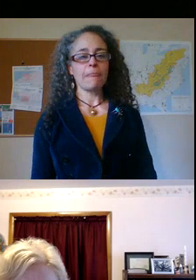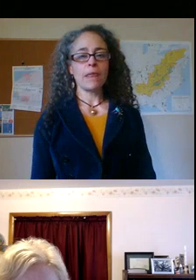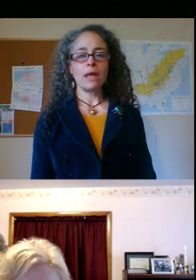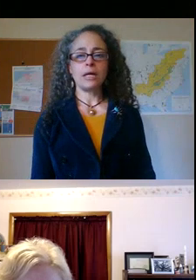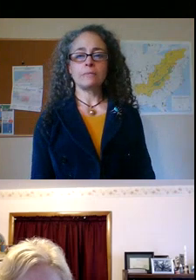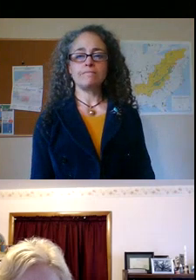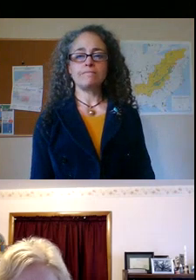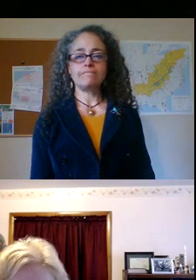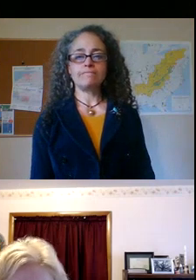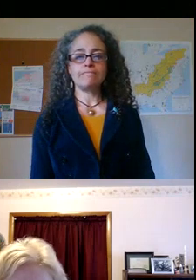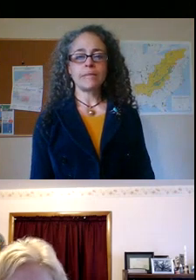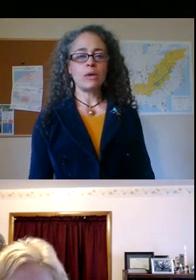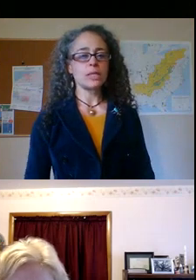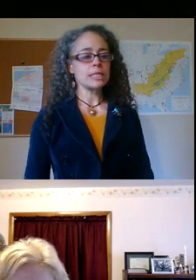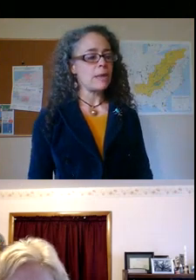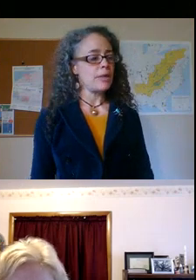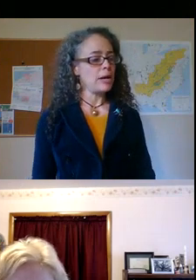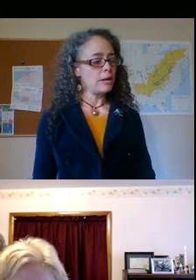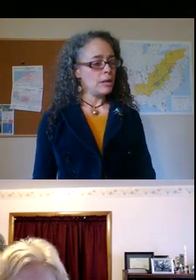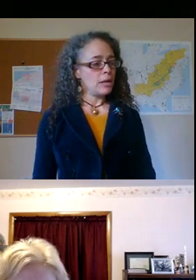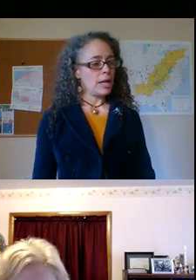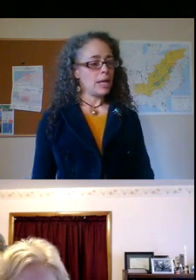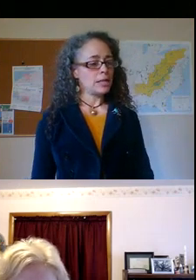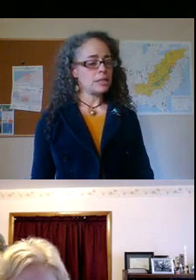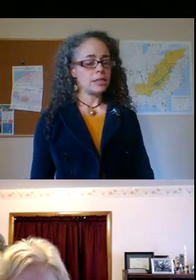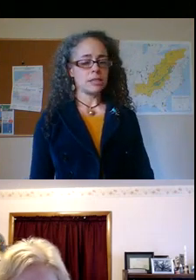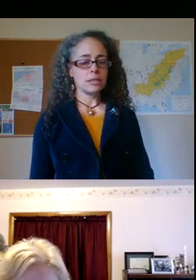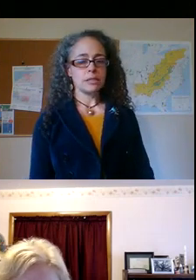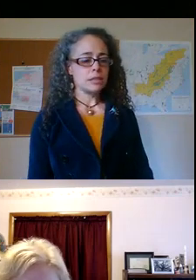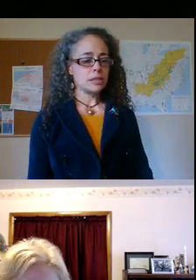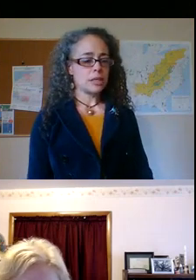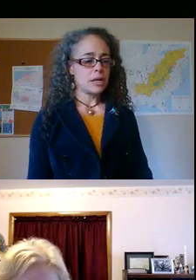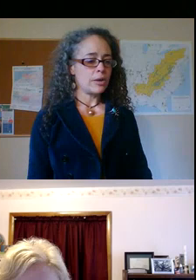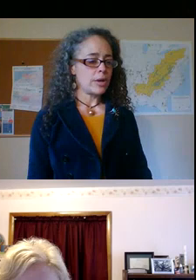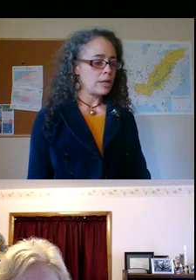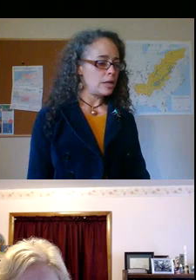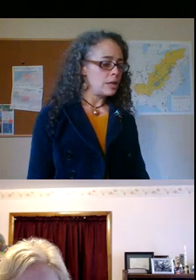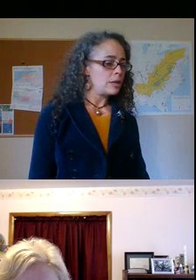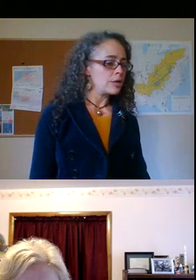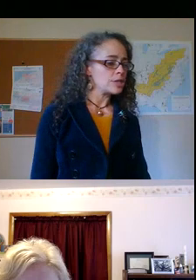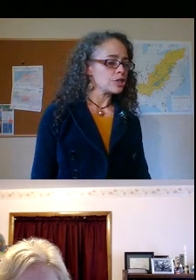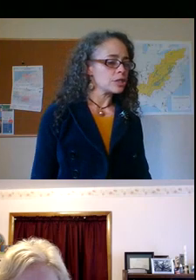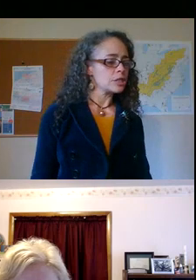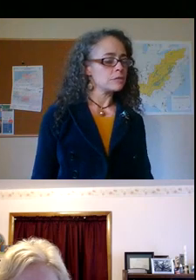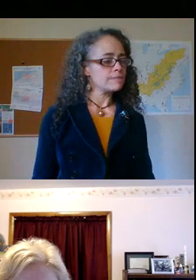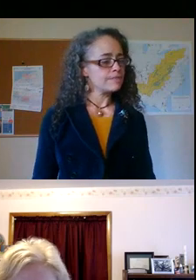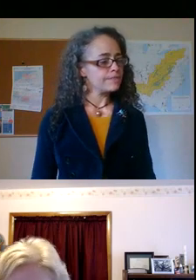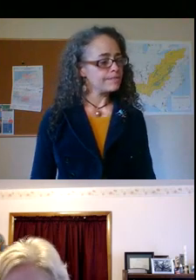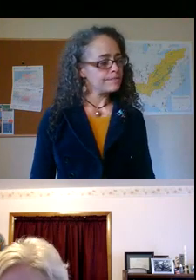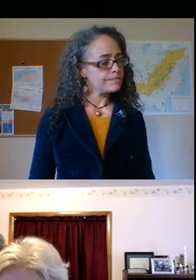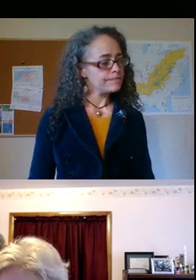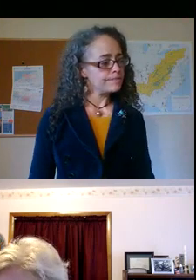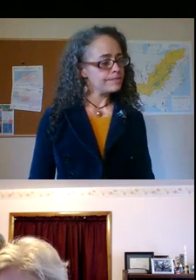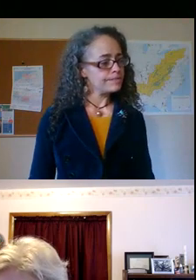anyway, I will stop there. And are there any other questions?